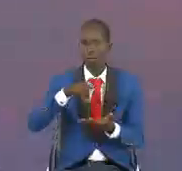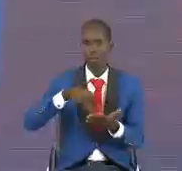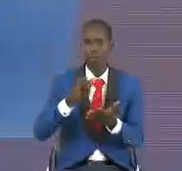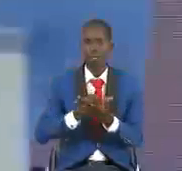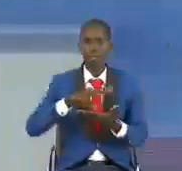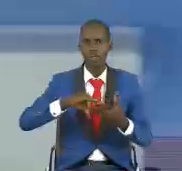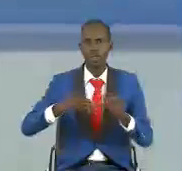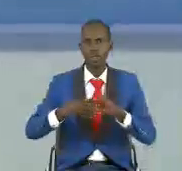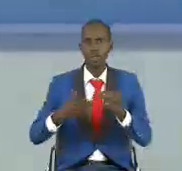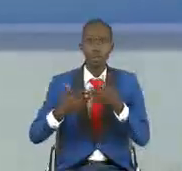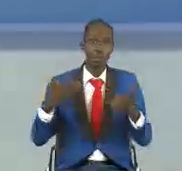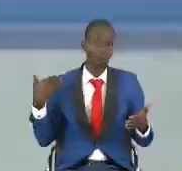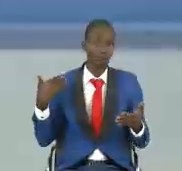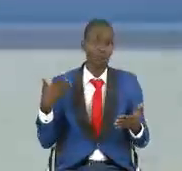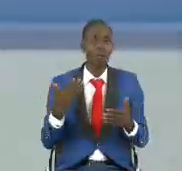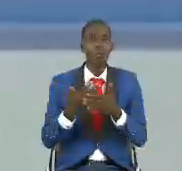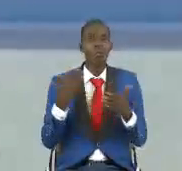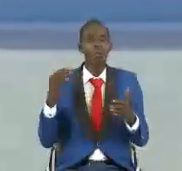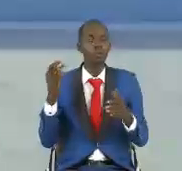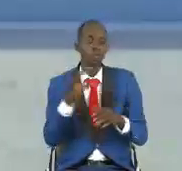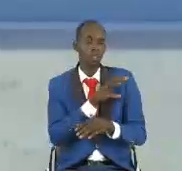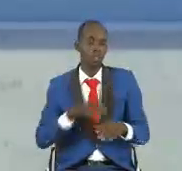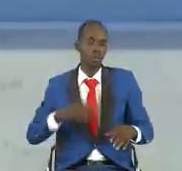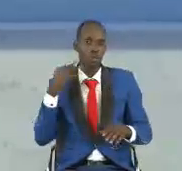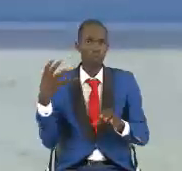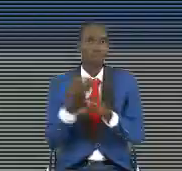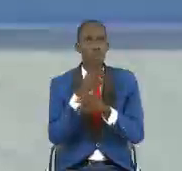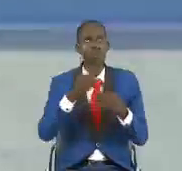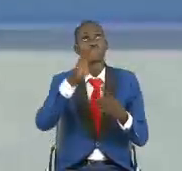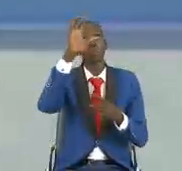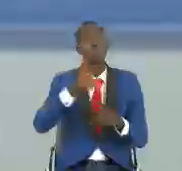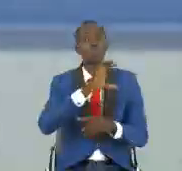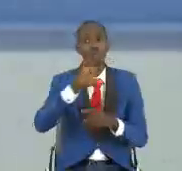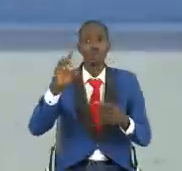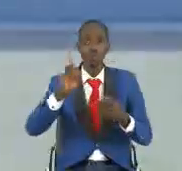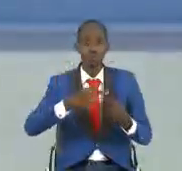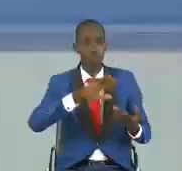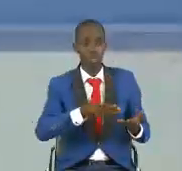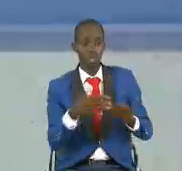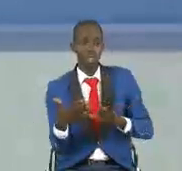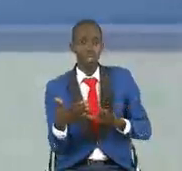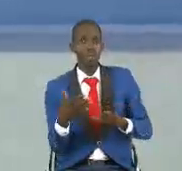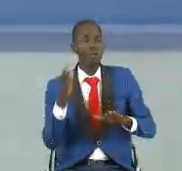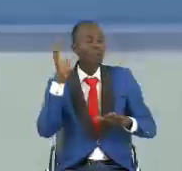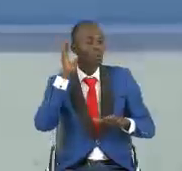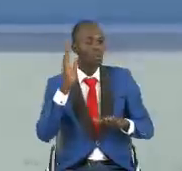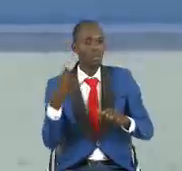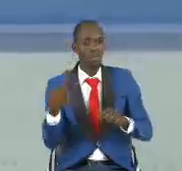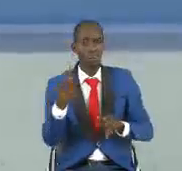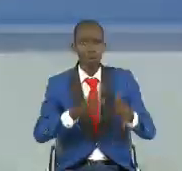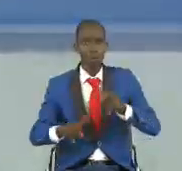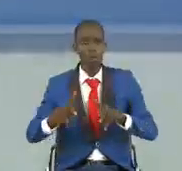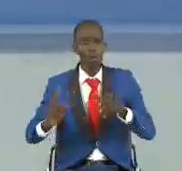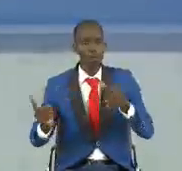before they took him to the cross to die, they tied him to a pole and they whipped him. And